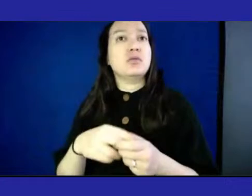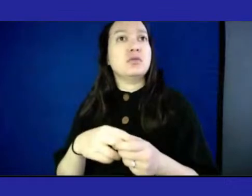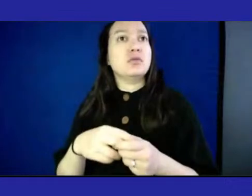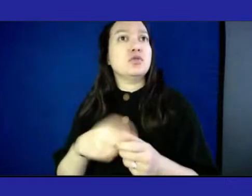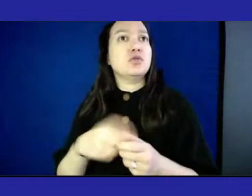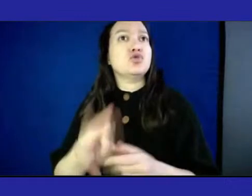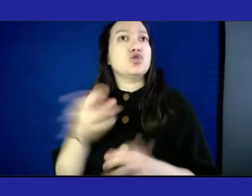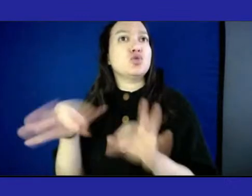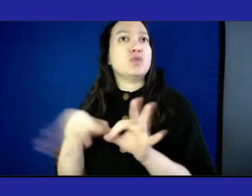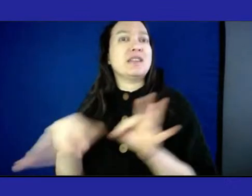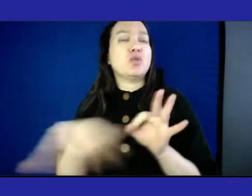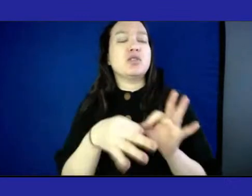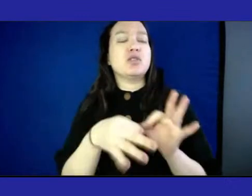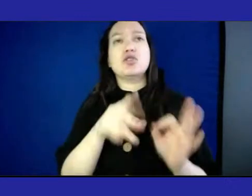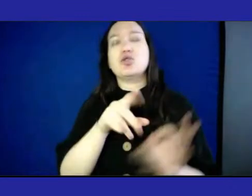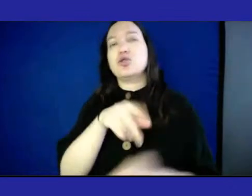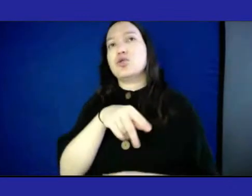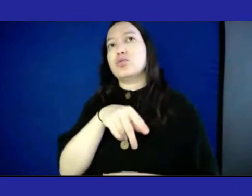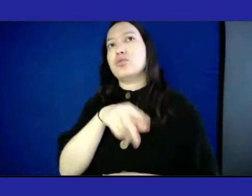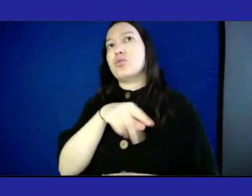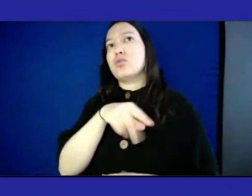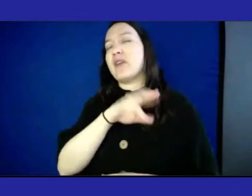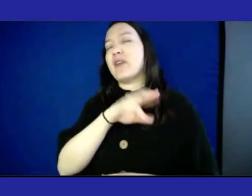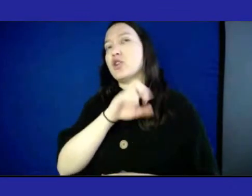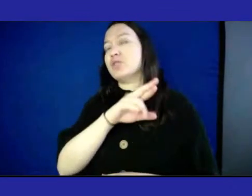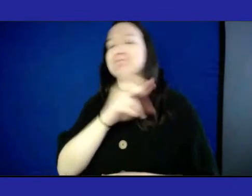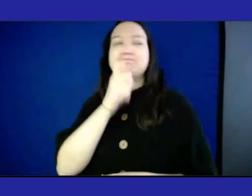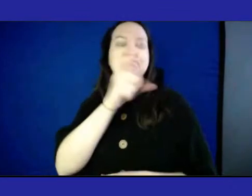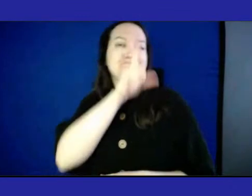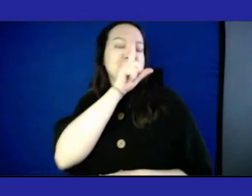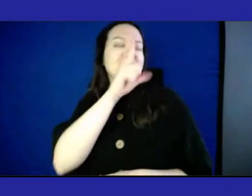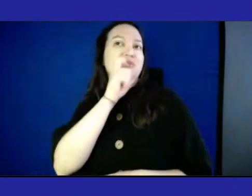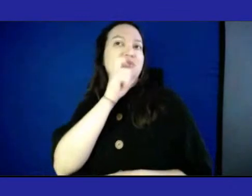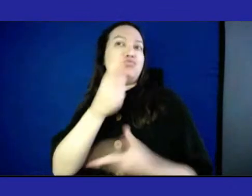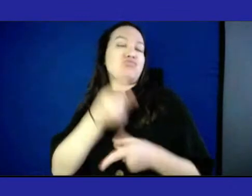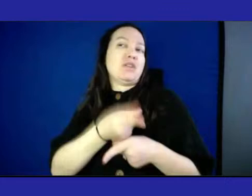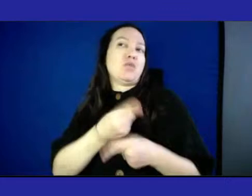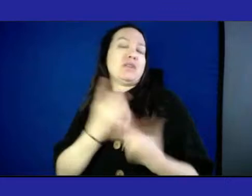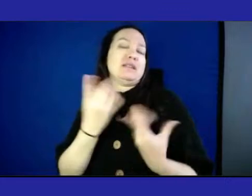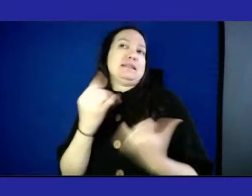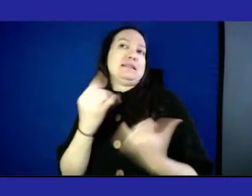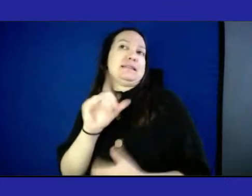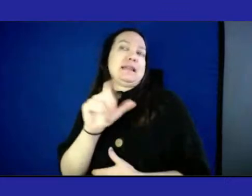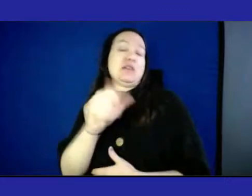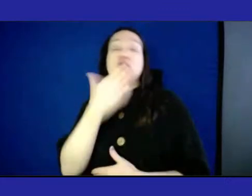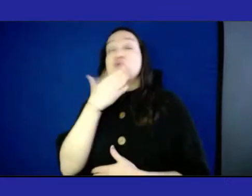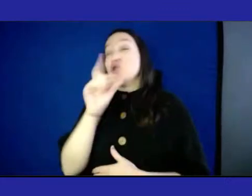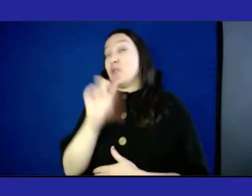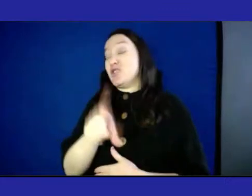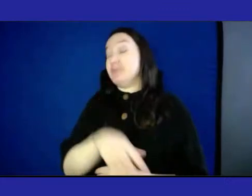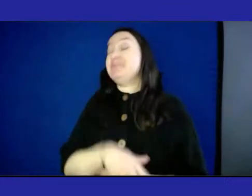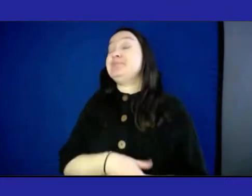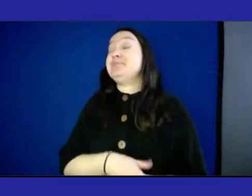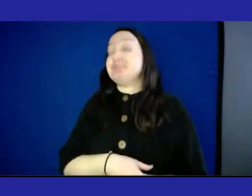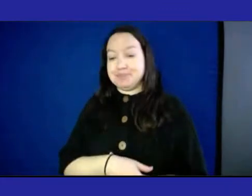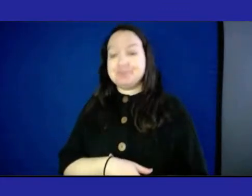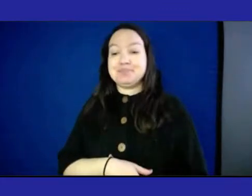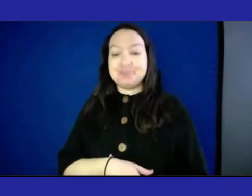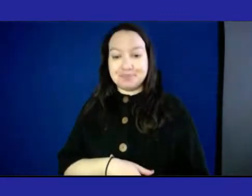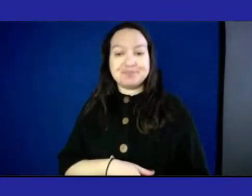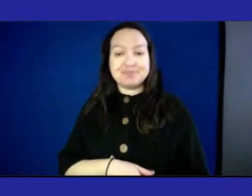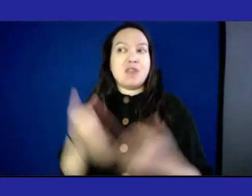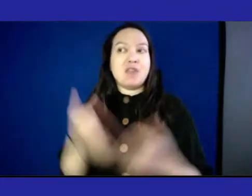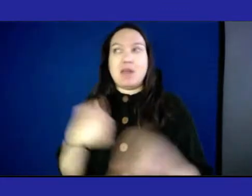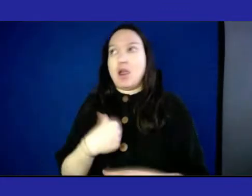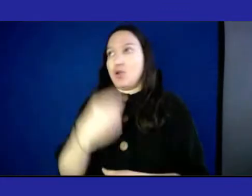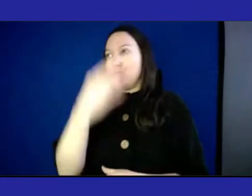providers? So I don't have that data in front of me. It's a good question. I do happen to know